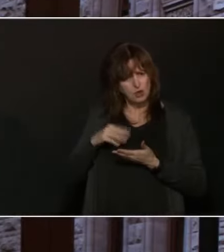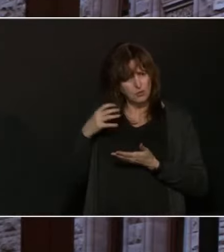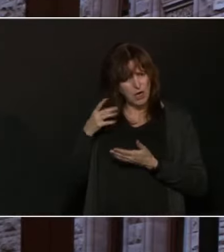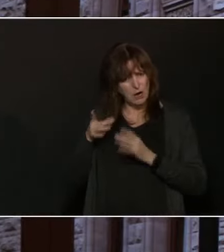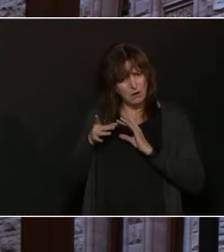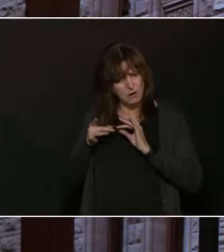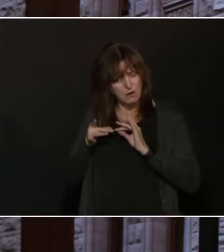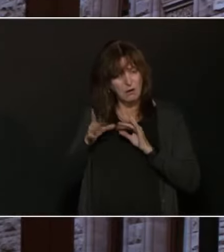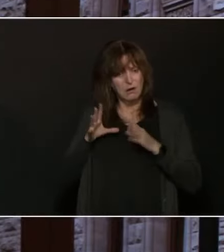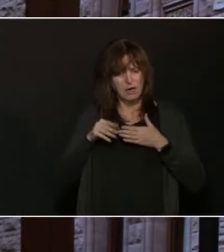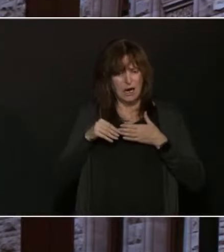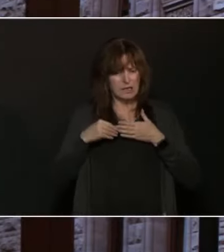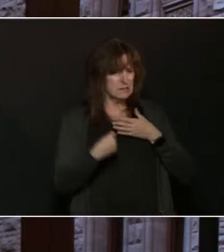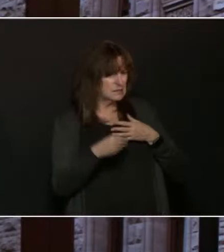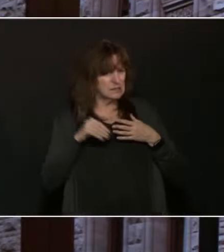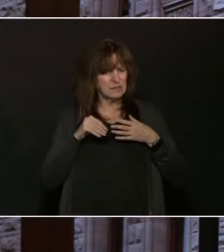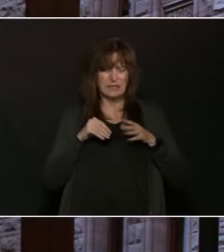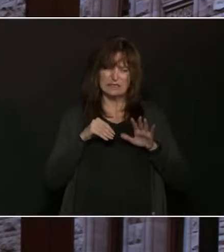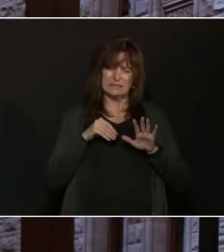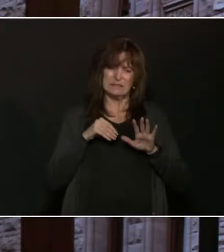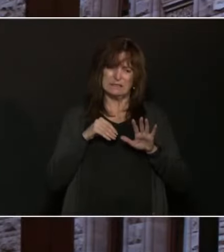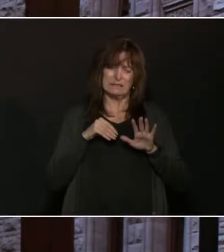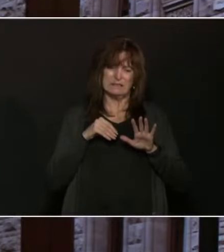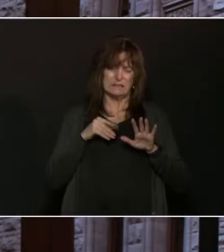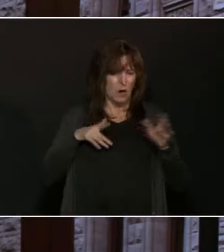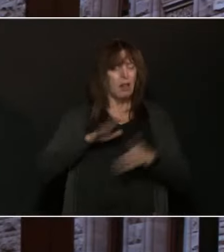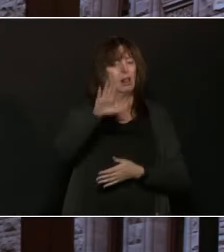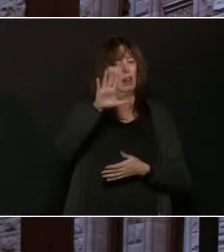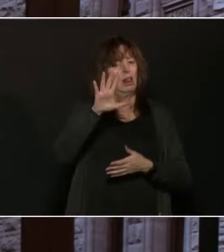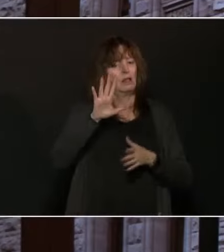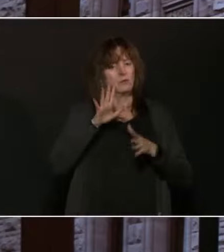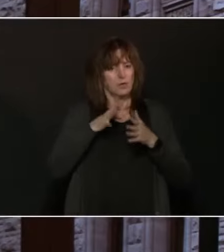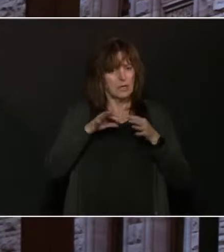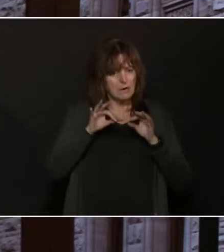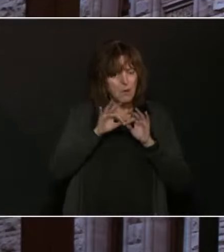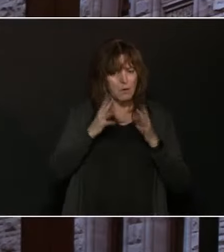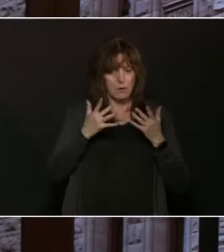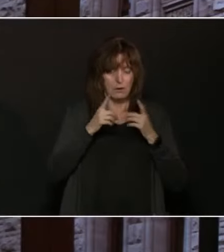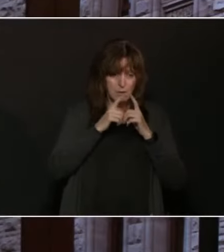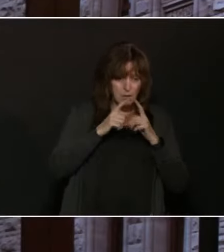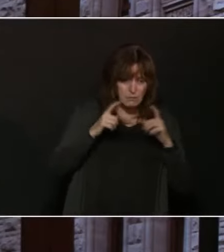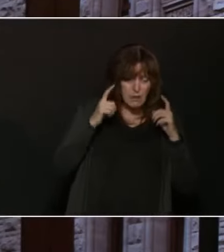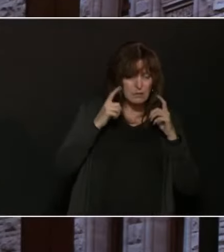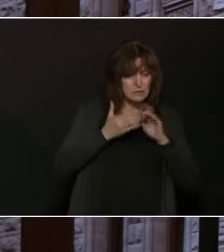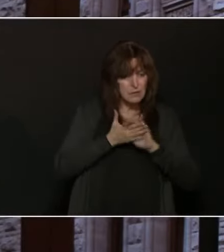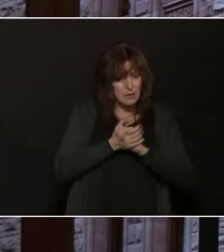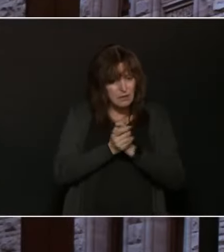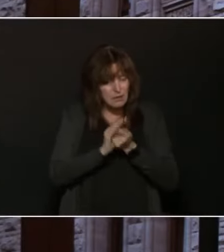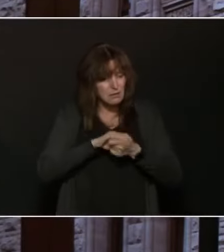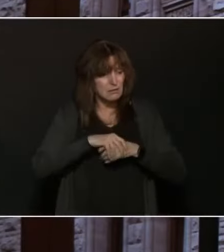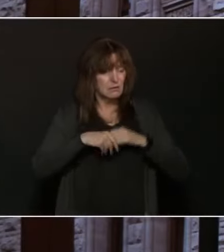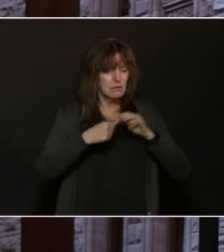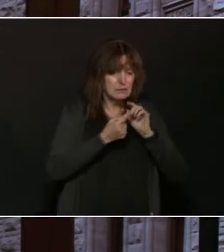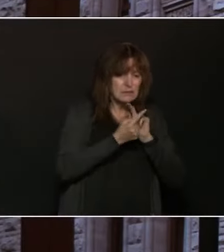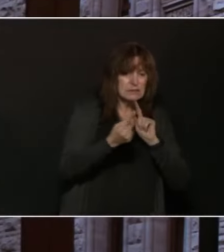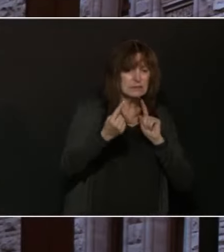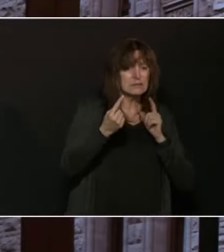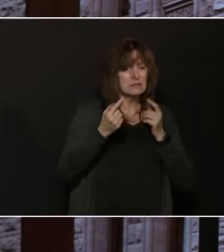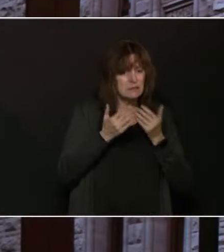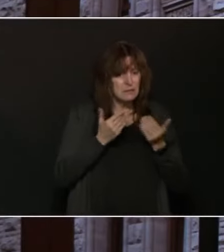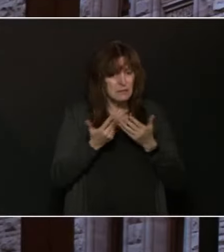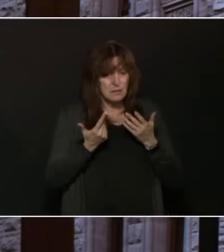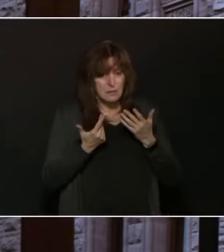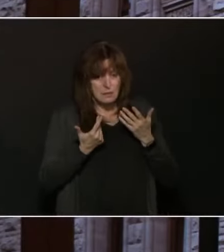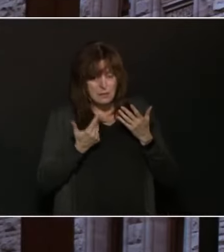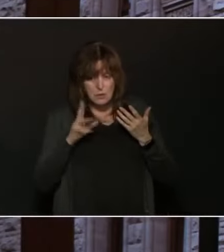what they're supposed to do and maintain the masking and distancing, even with the variants of concern, and do it very carefully, it would not be an issue. But they've